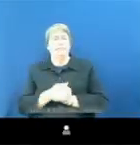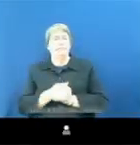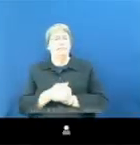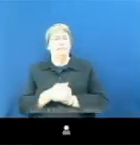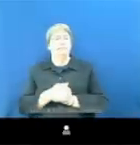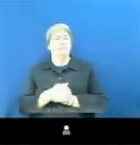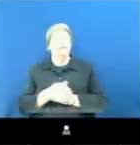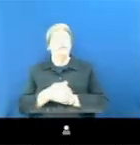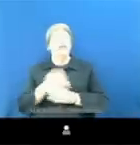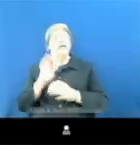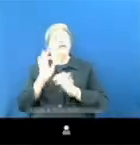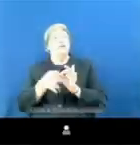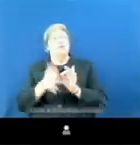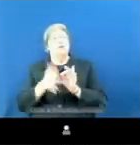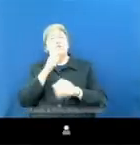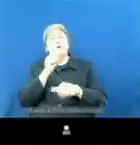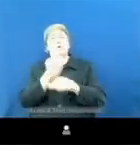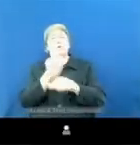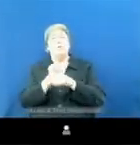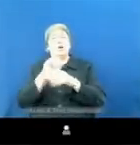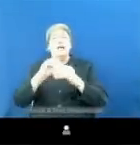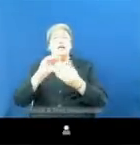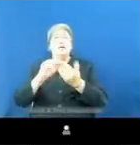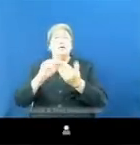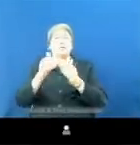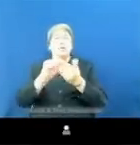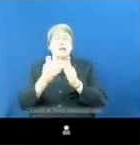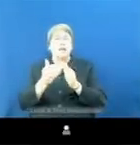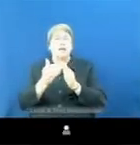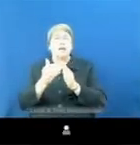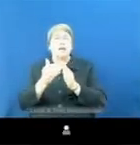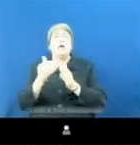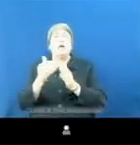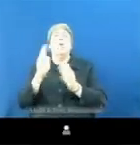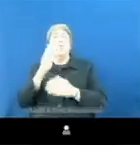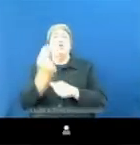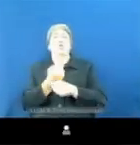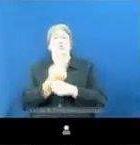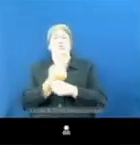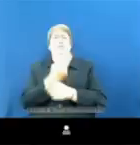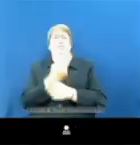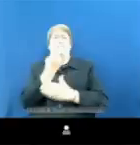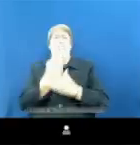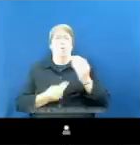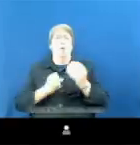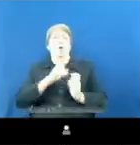routinely interpret both into and out of all of their working languages.